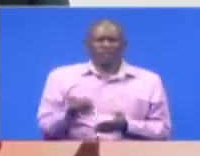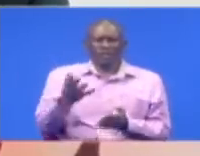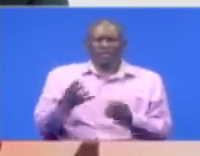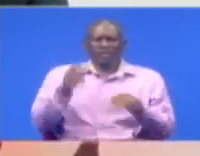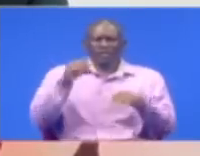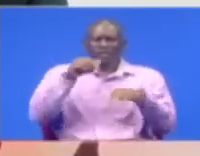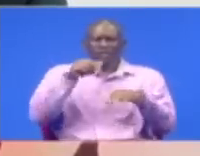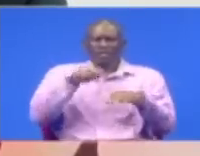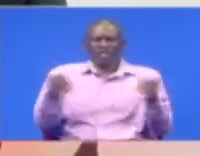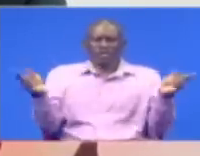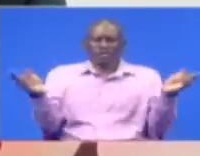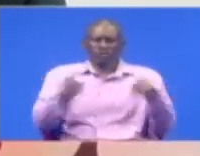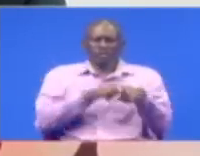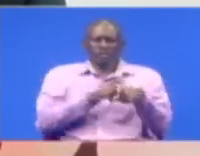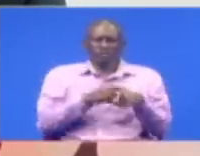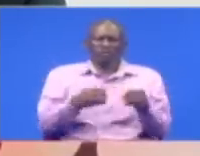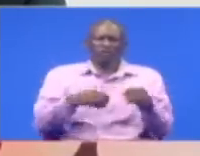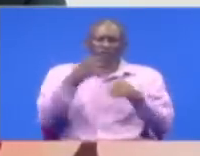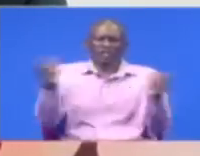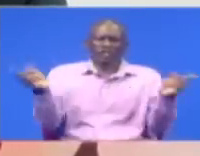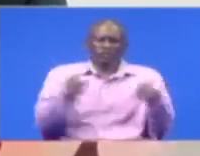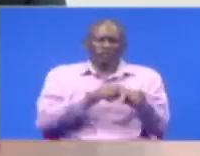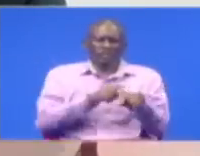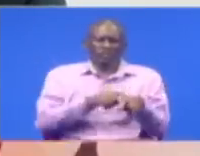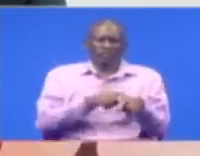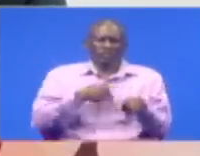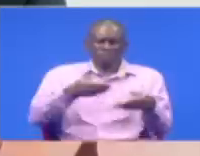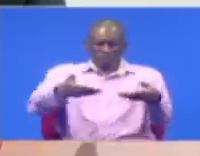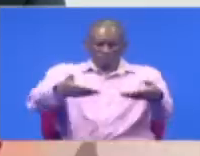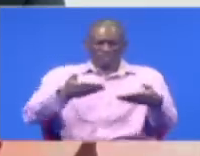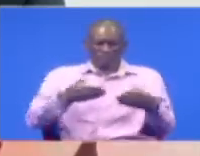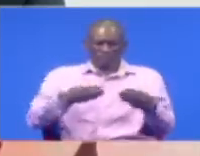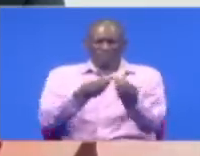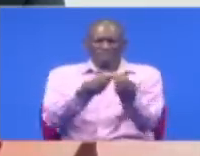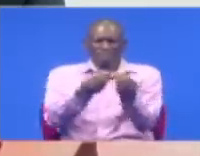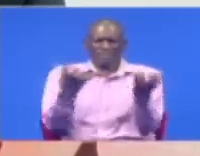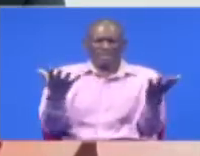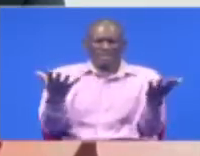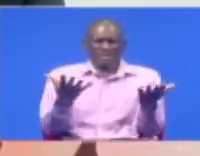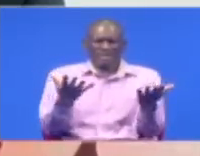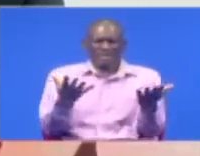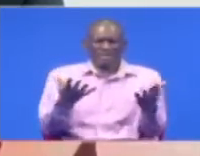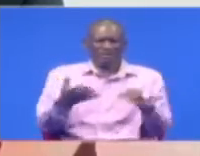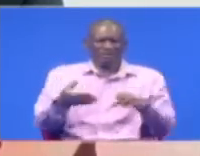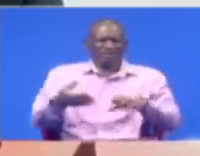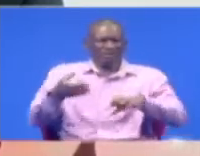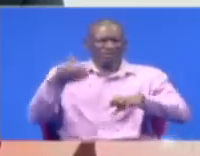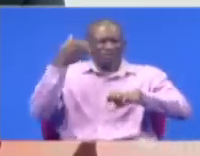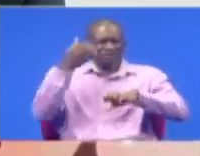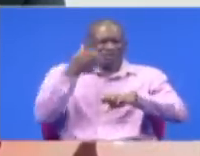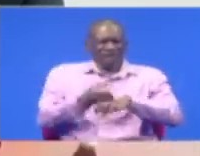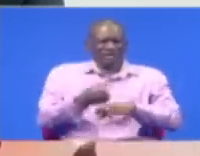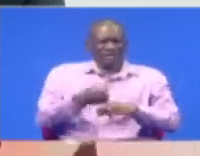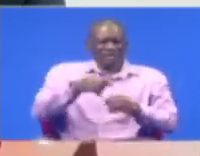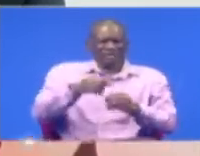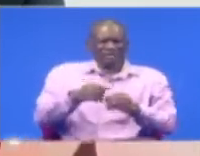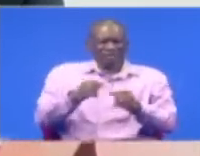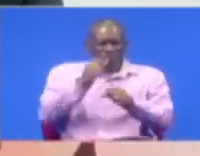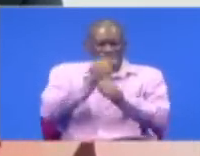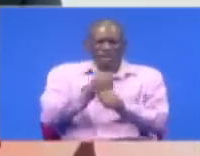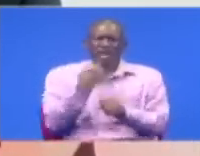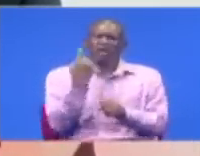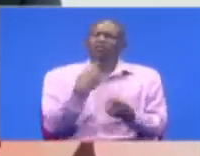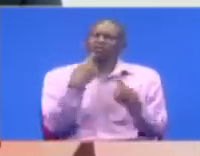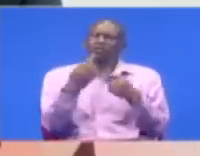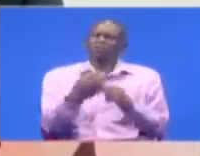a relatively short period of time, I was allocated very many difficult briefs. I'll mention only